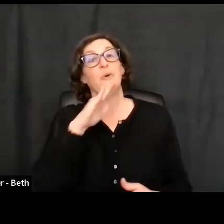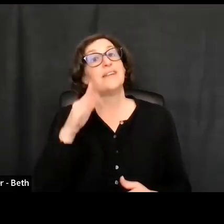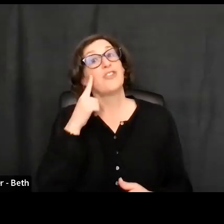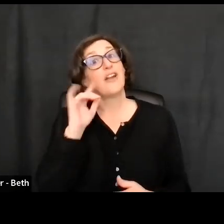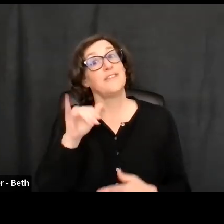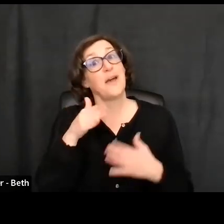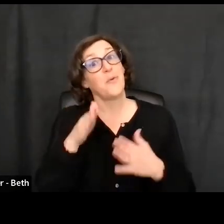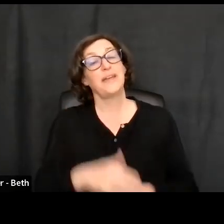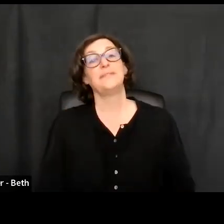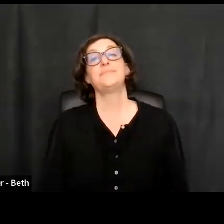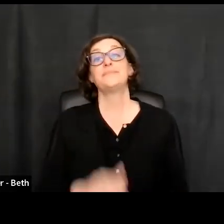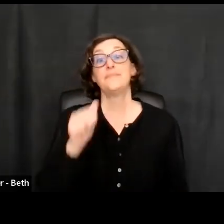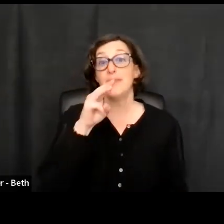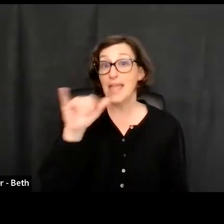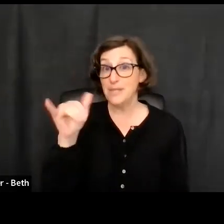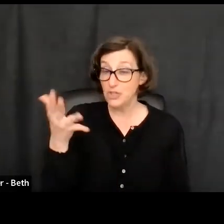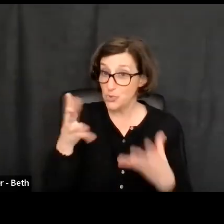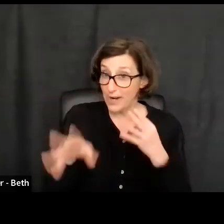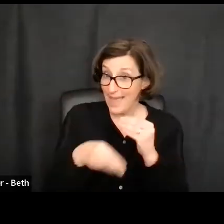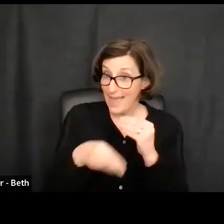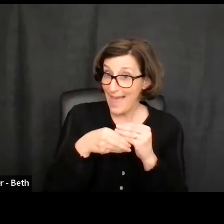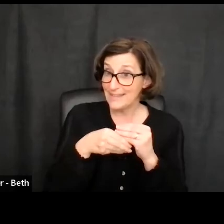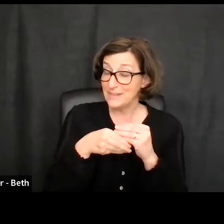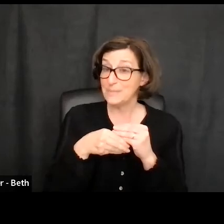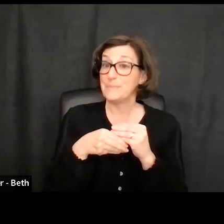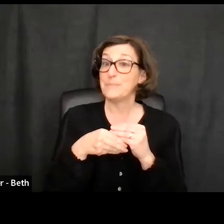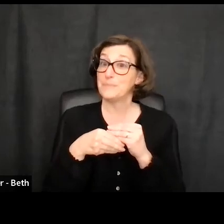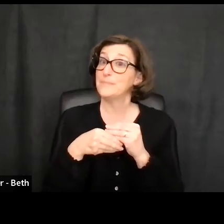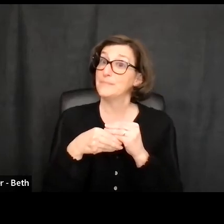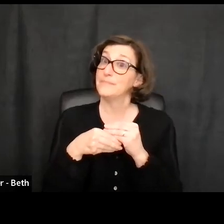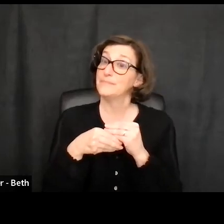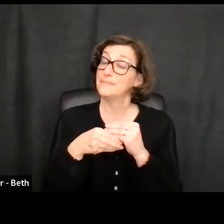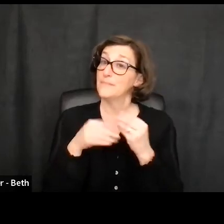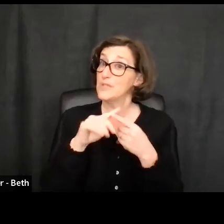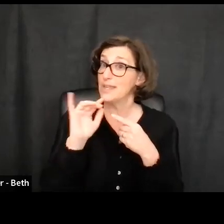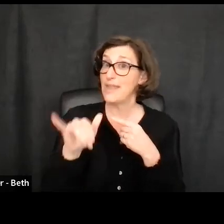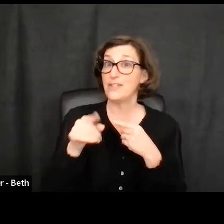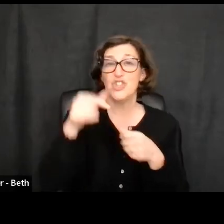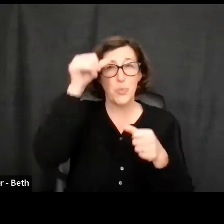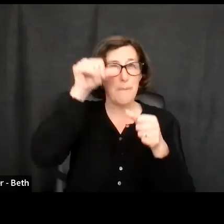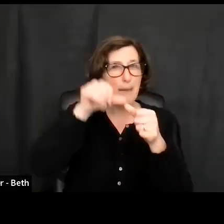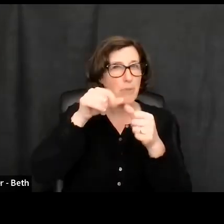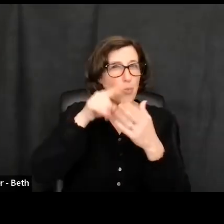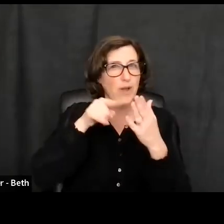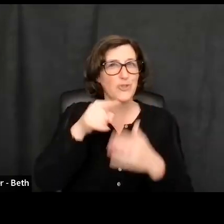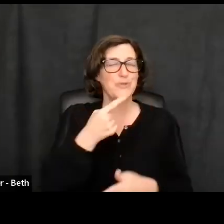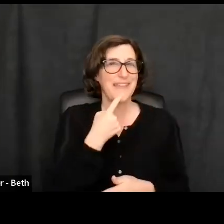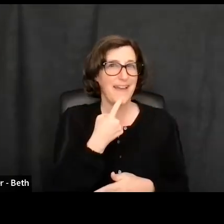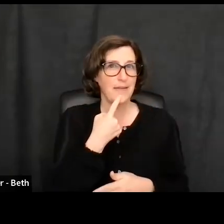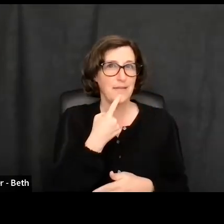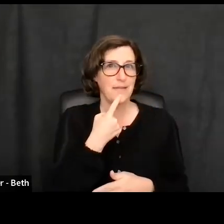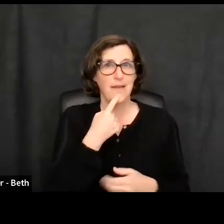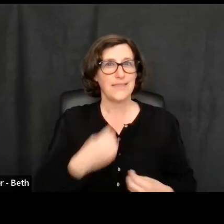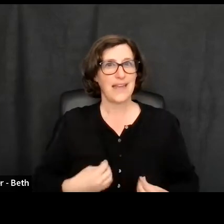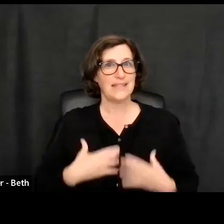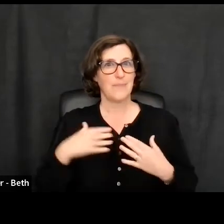way. Amy, would you like to jump in and to add to that? Do you recall what it is that you might have said that inspired